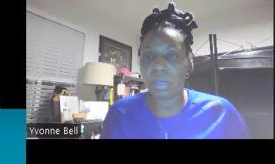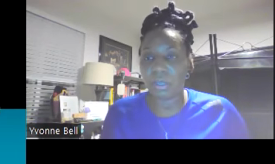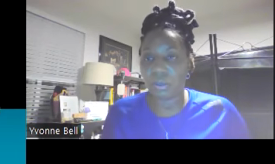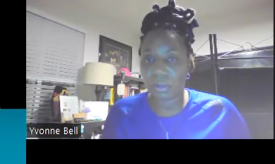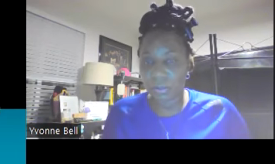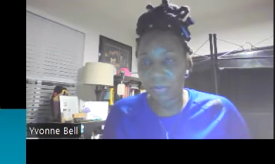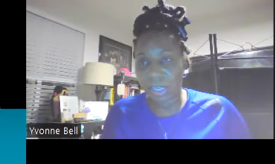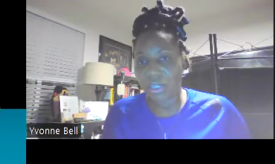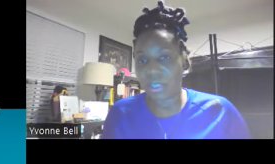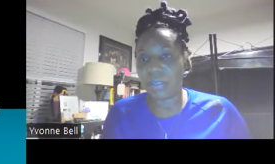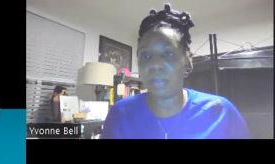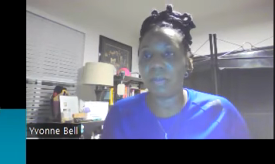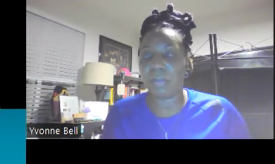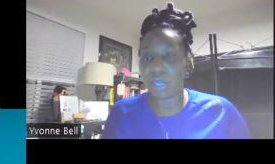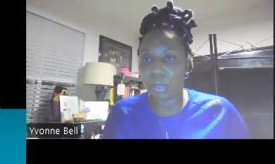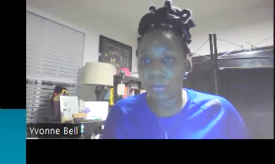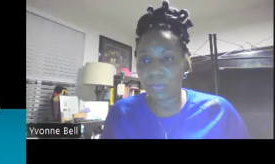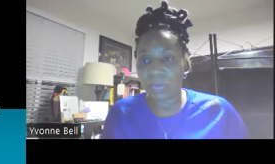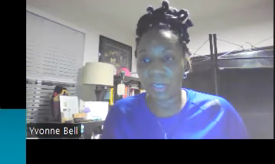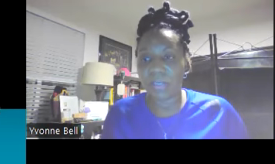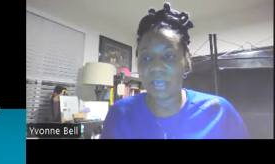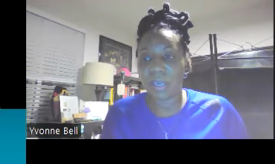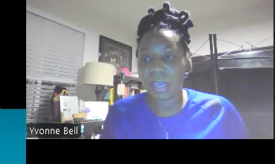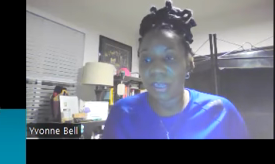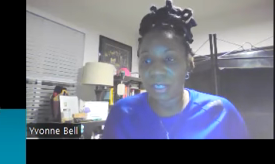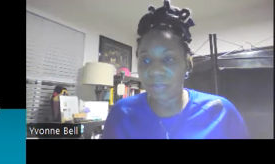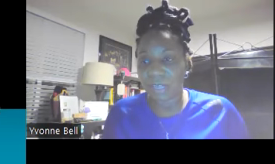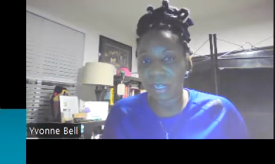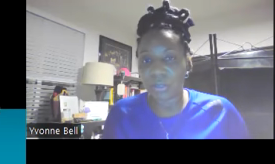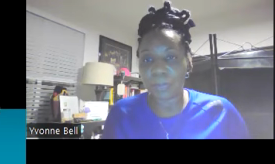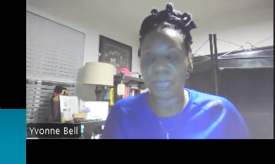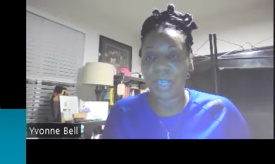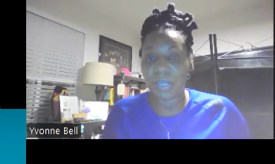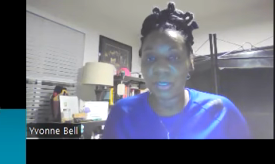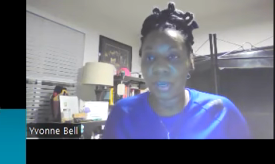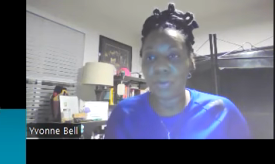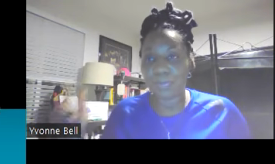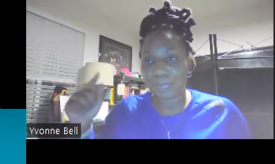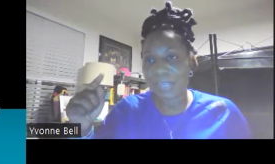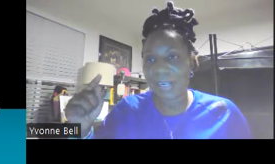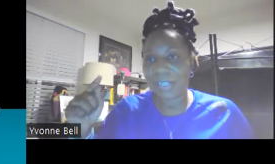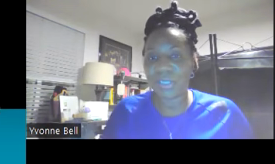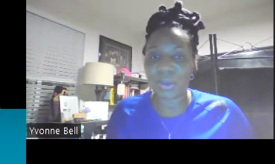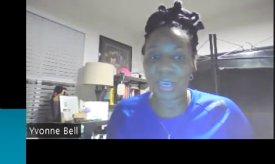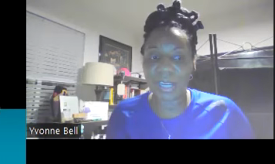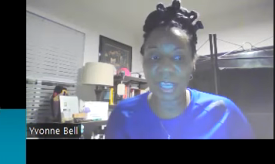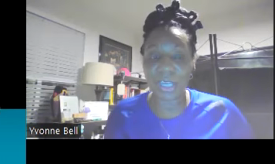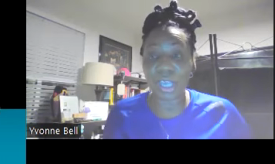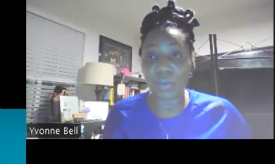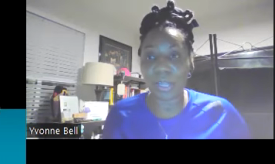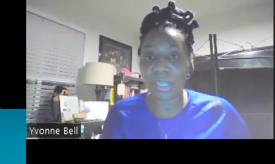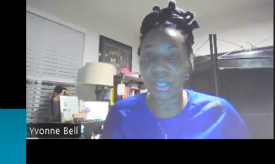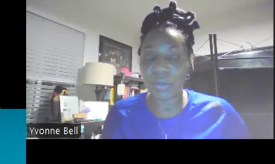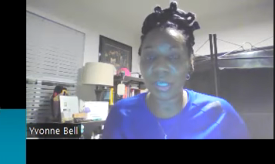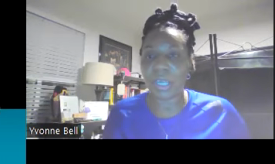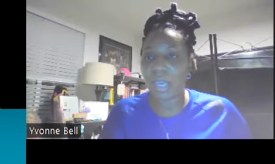upload your certification, pay your renewal fees, and things of that nature. So let's just go ahead and